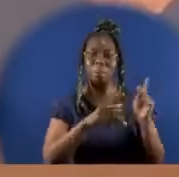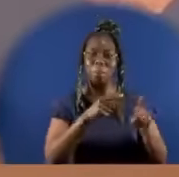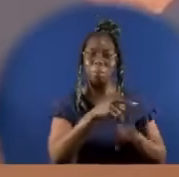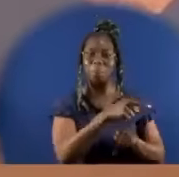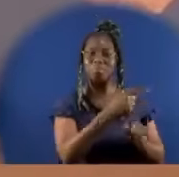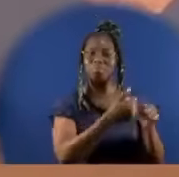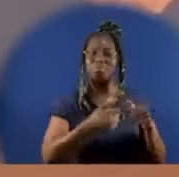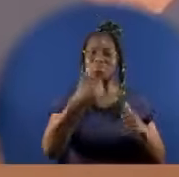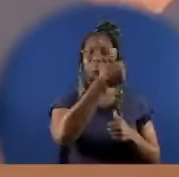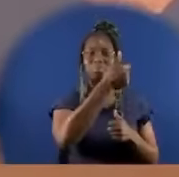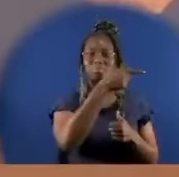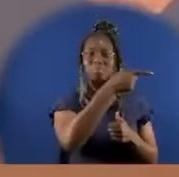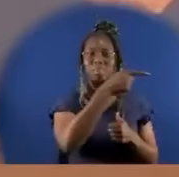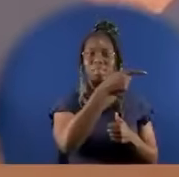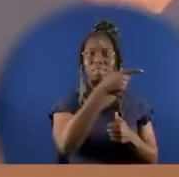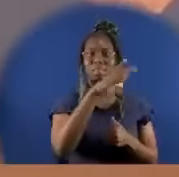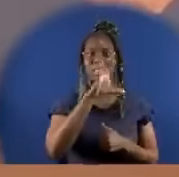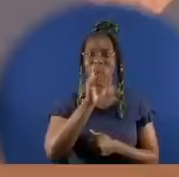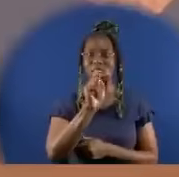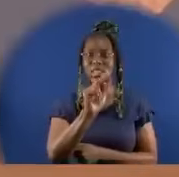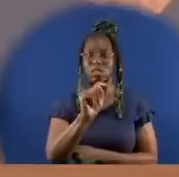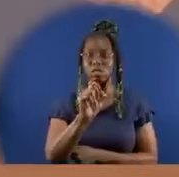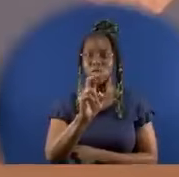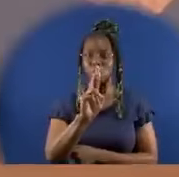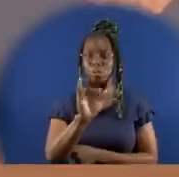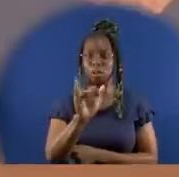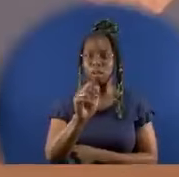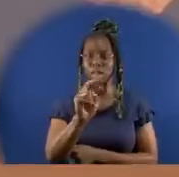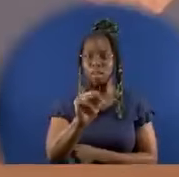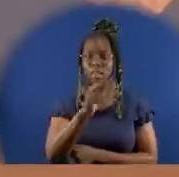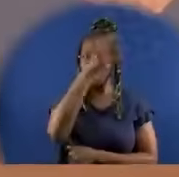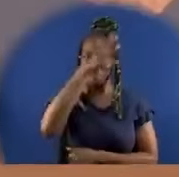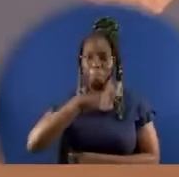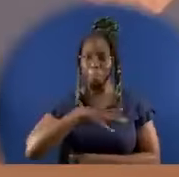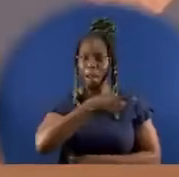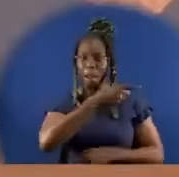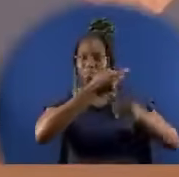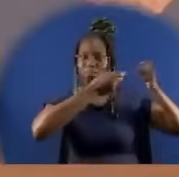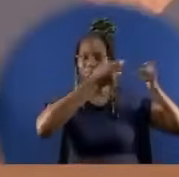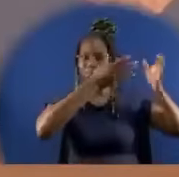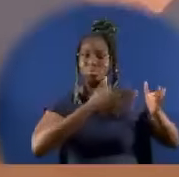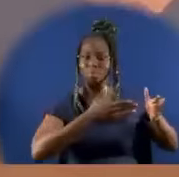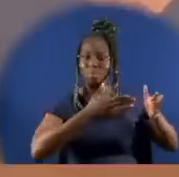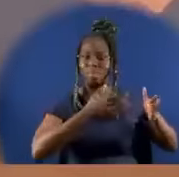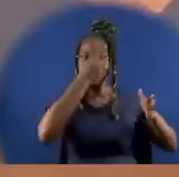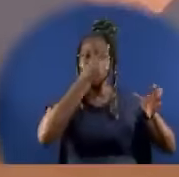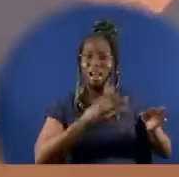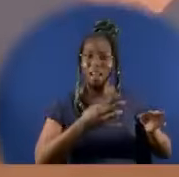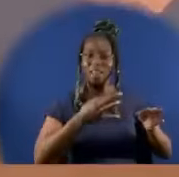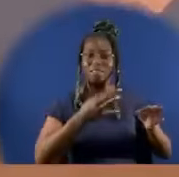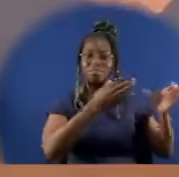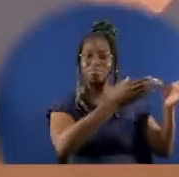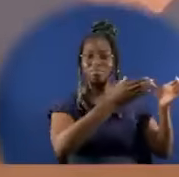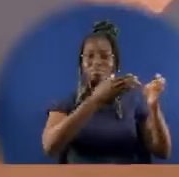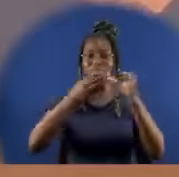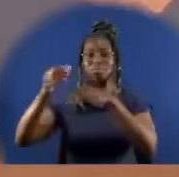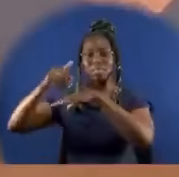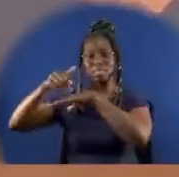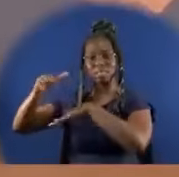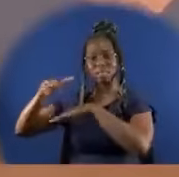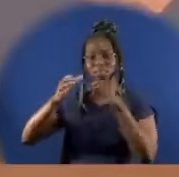centurion sends some friends to Jesus to intersect the elders who are with Jesus and the large